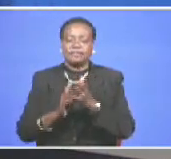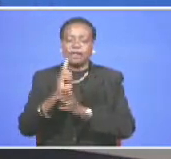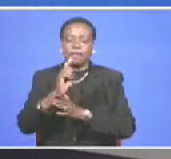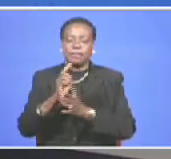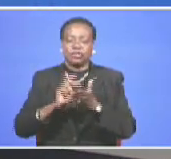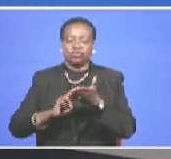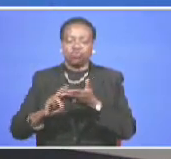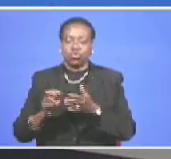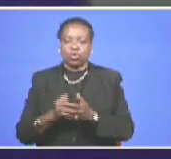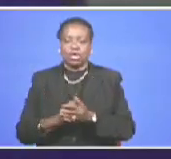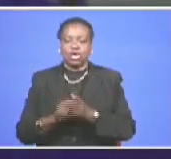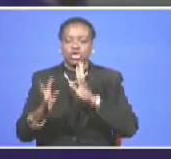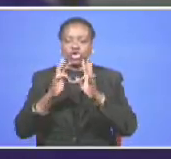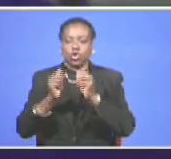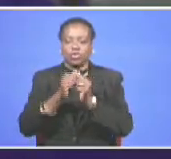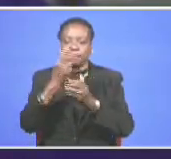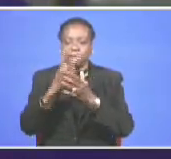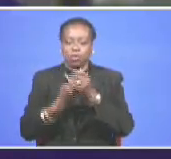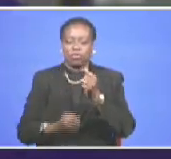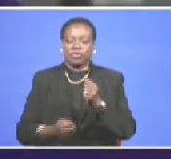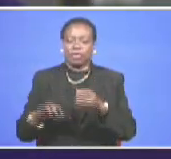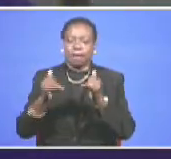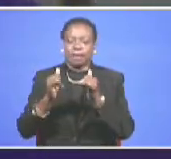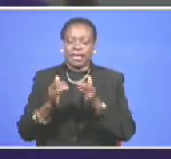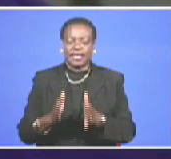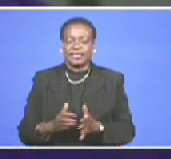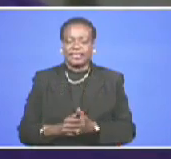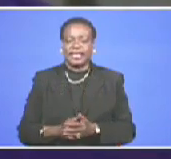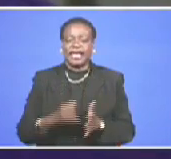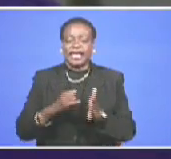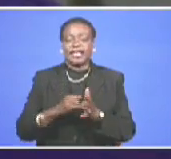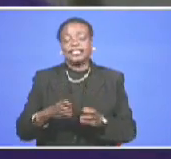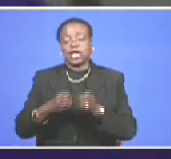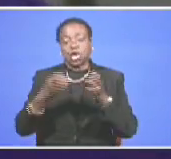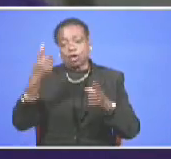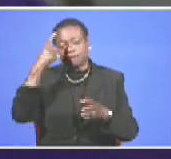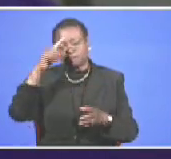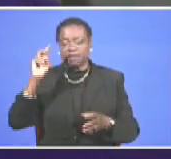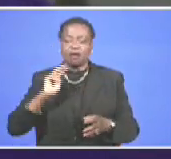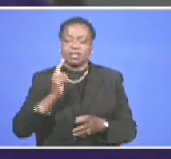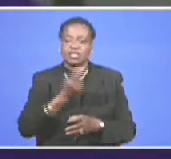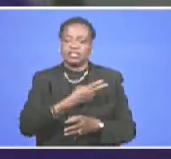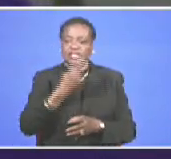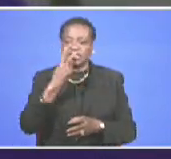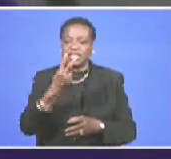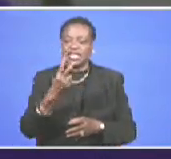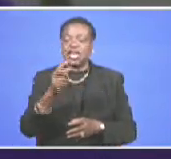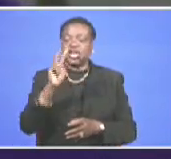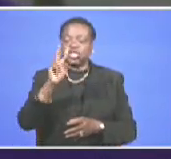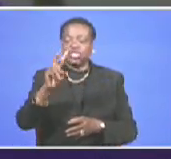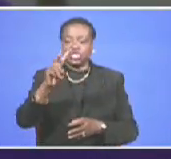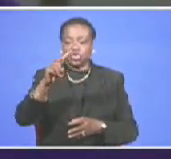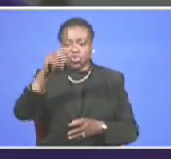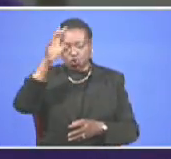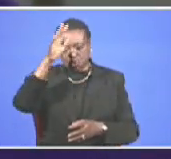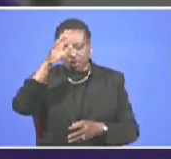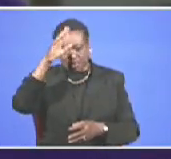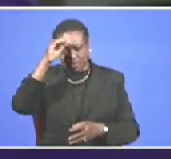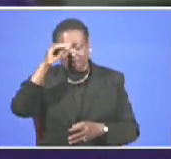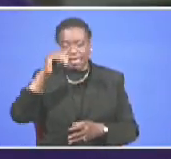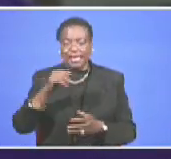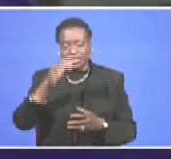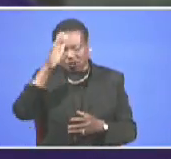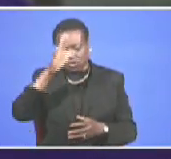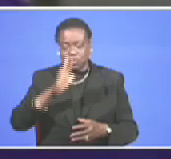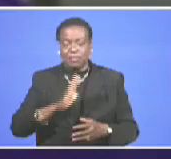significance. I think it means a lot for us, just to see 2 guys who, basically came from nothing, work hard their